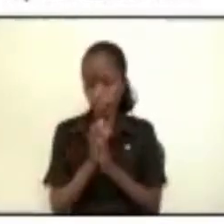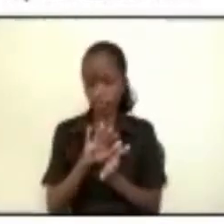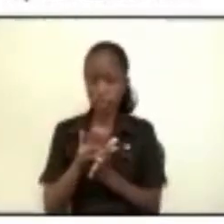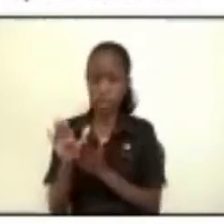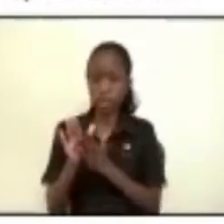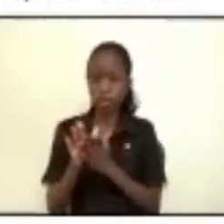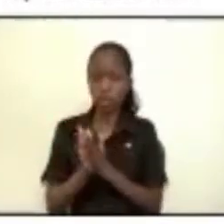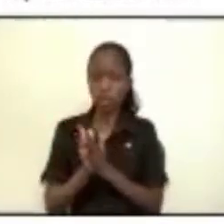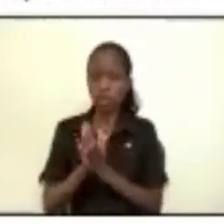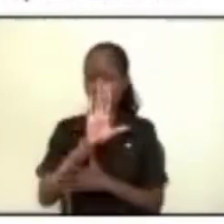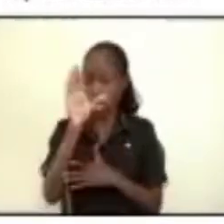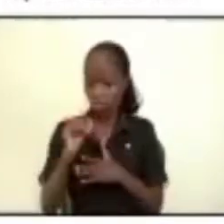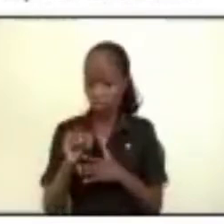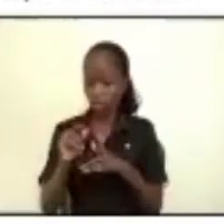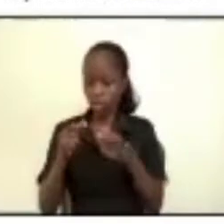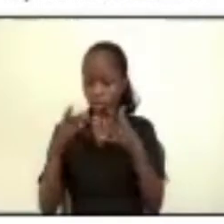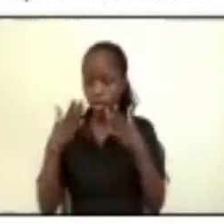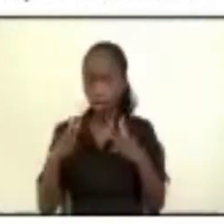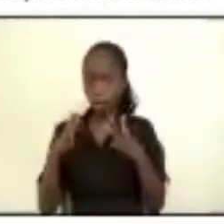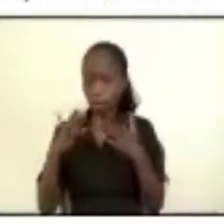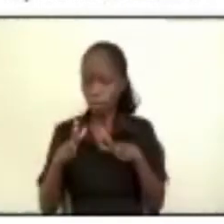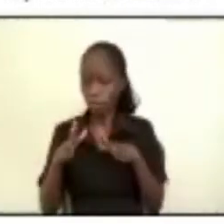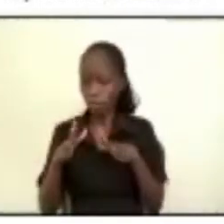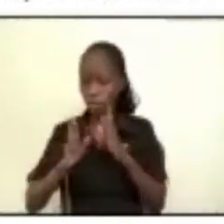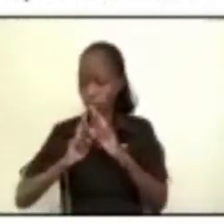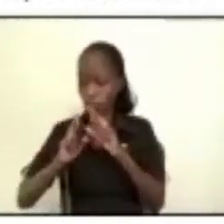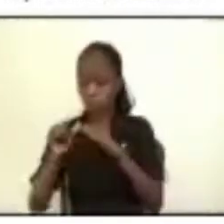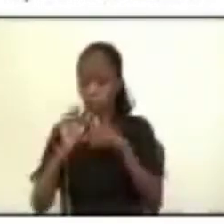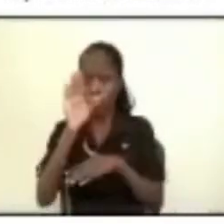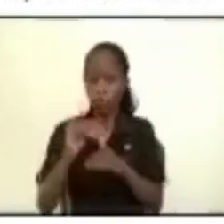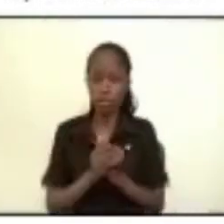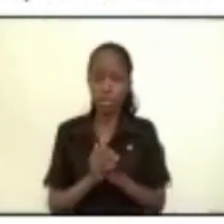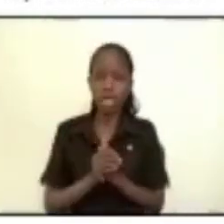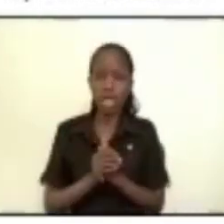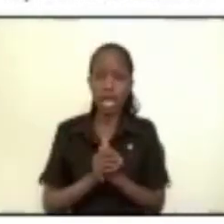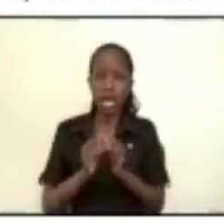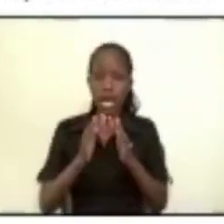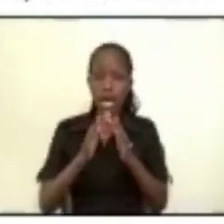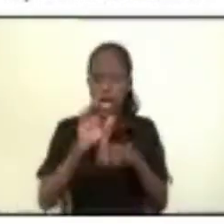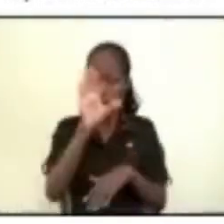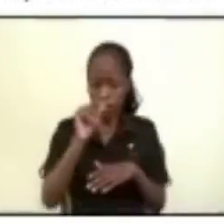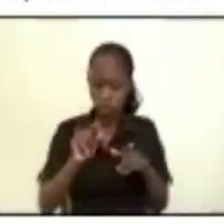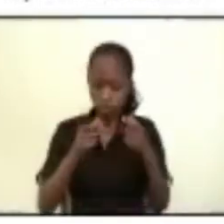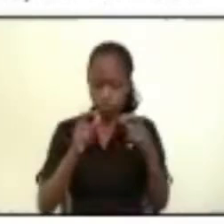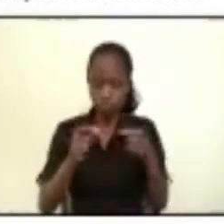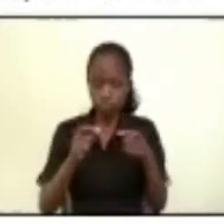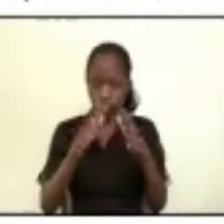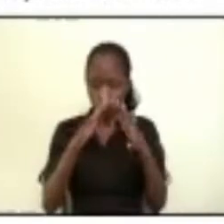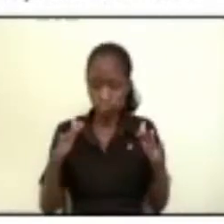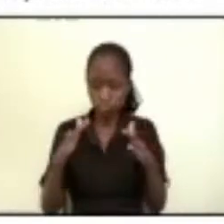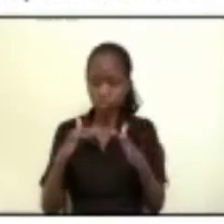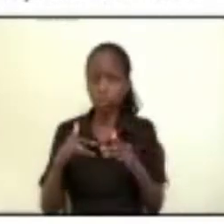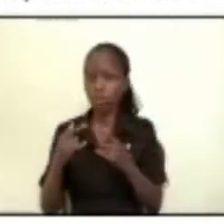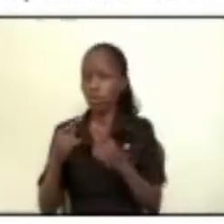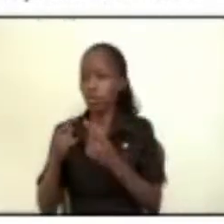African journalists report on Africa? Well, African media outlets perpetuated negative stories about Africa,